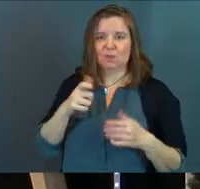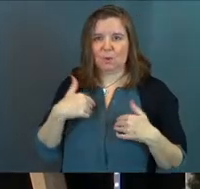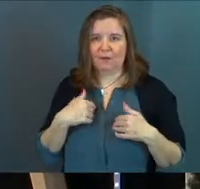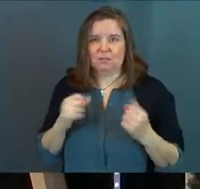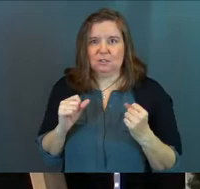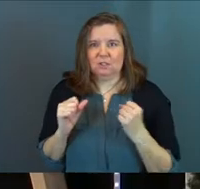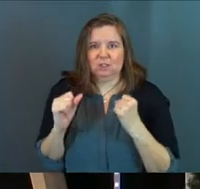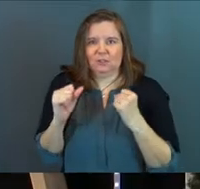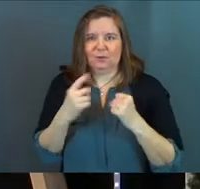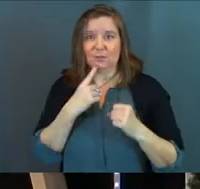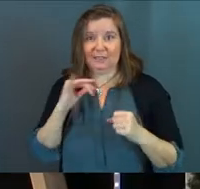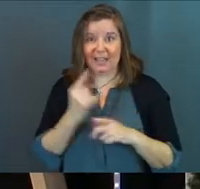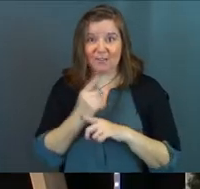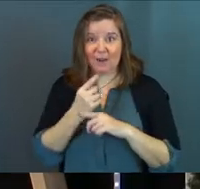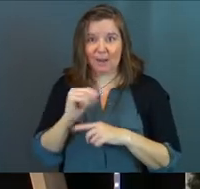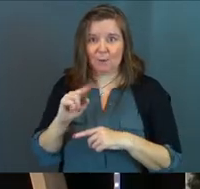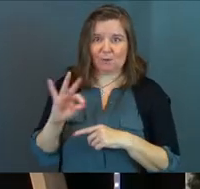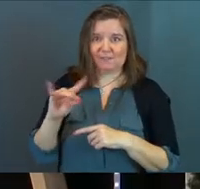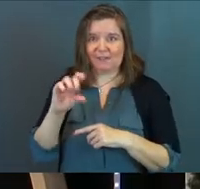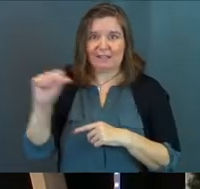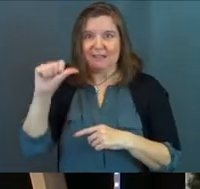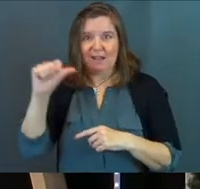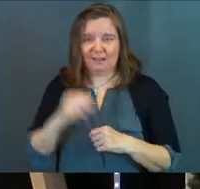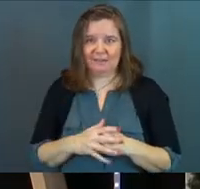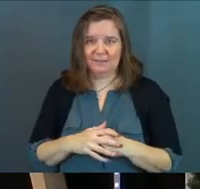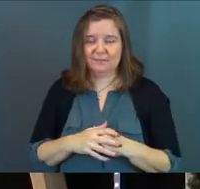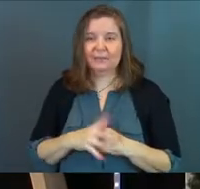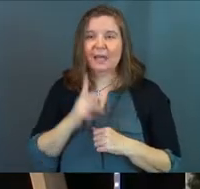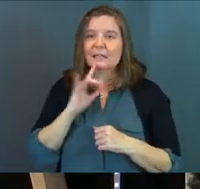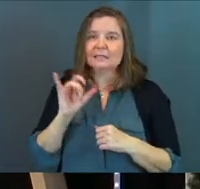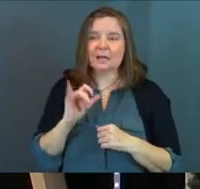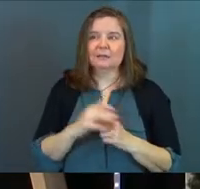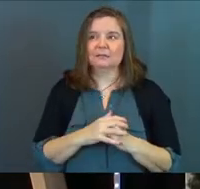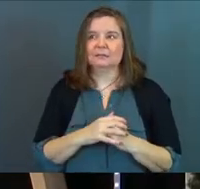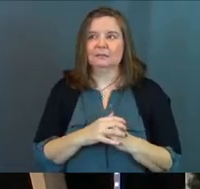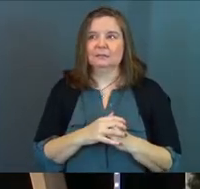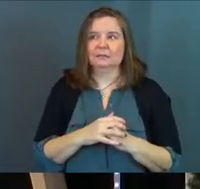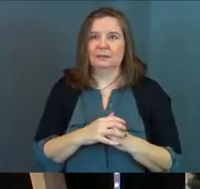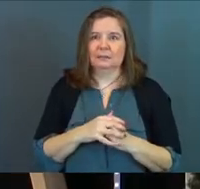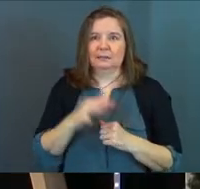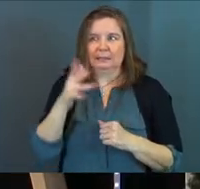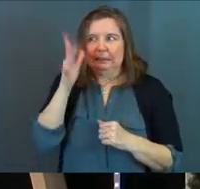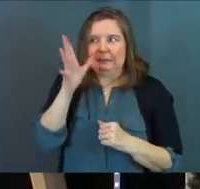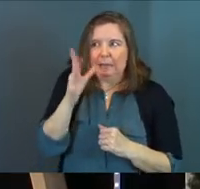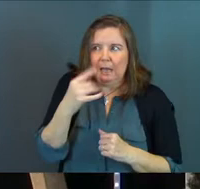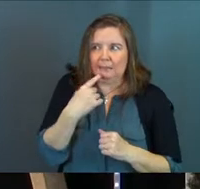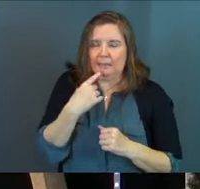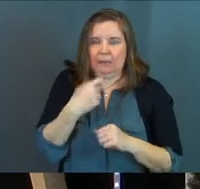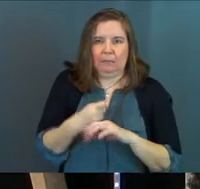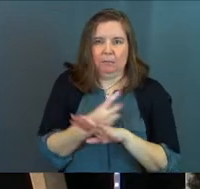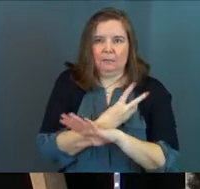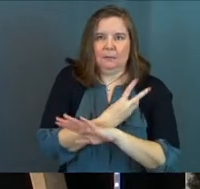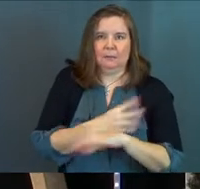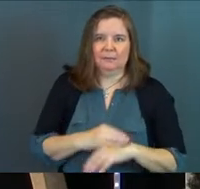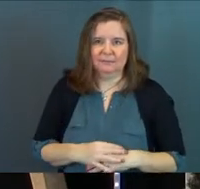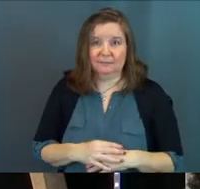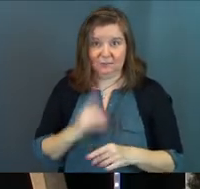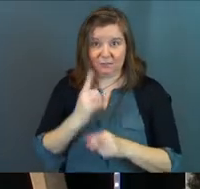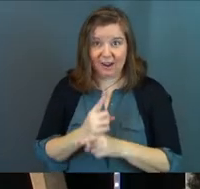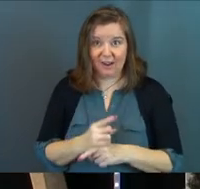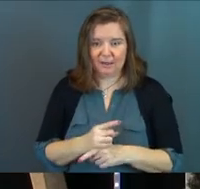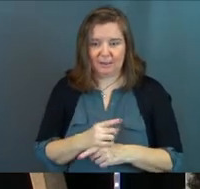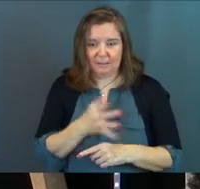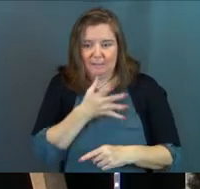you got to shiver when you say it, right? Like, that's what the movie tells us to do. And it's like Dad said,